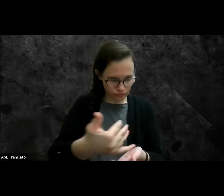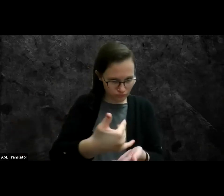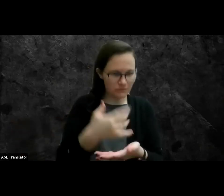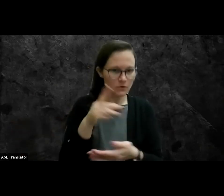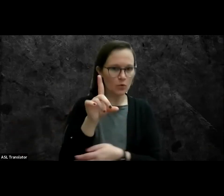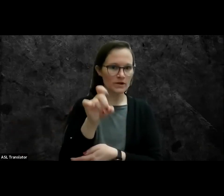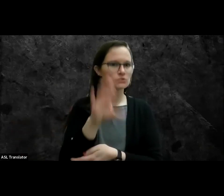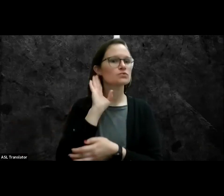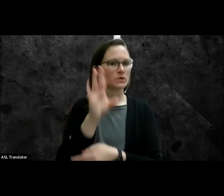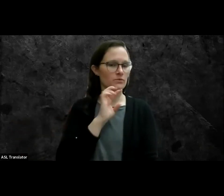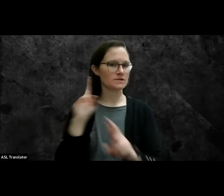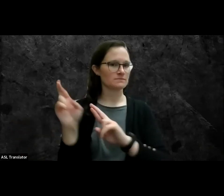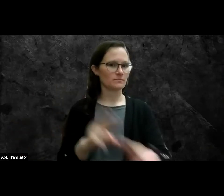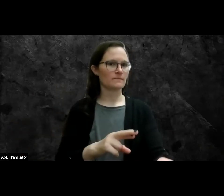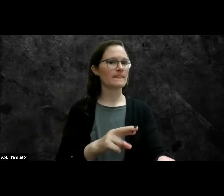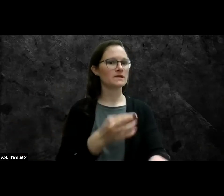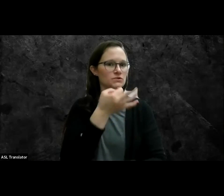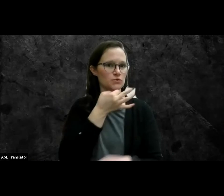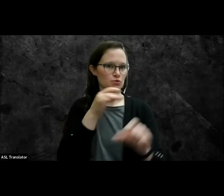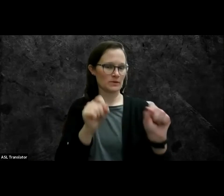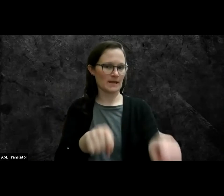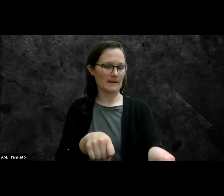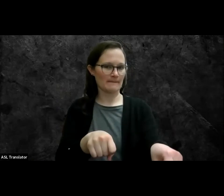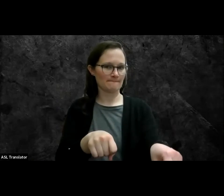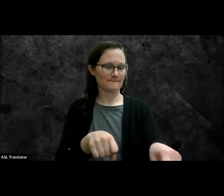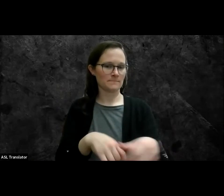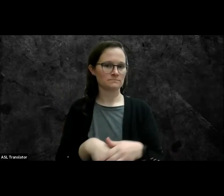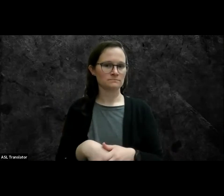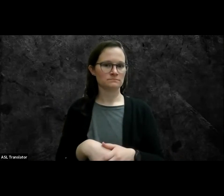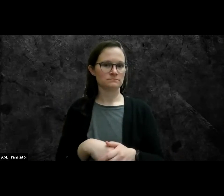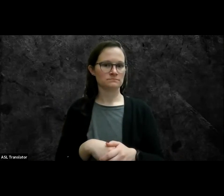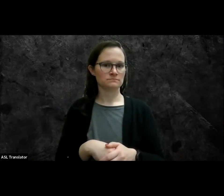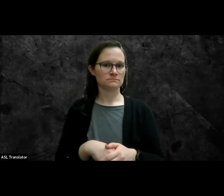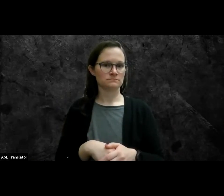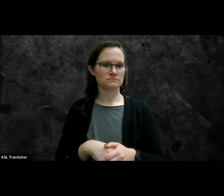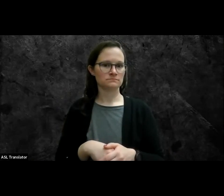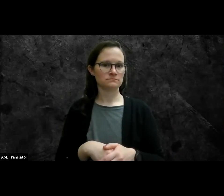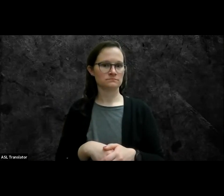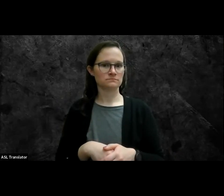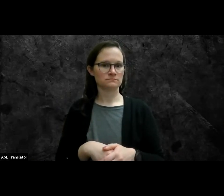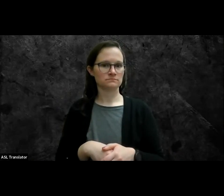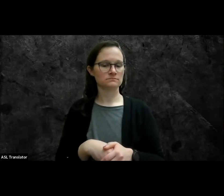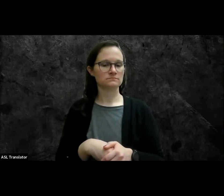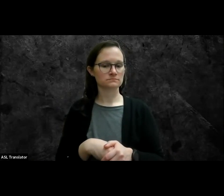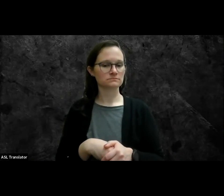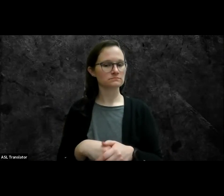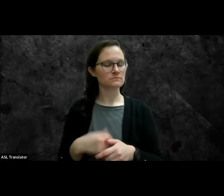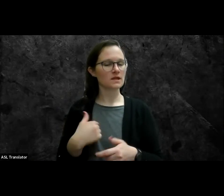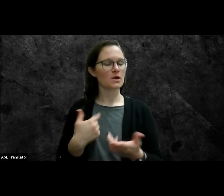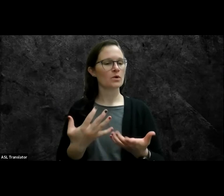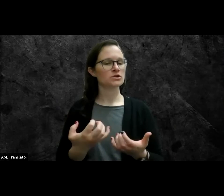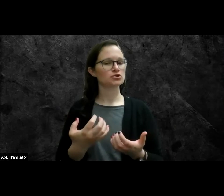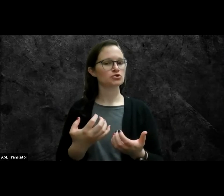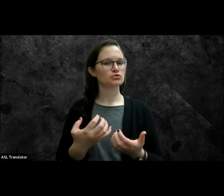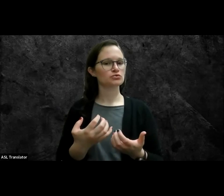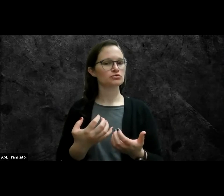get responses to you as soon as we possibly can. May need to triage a few of them. But I just want to leave with a few words now that